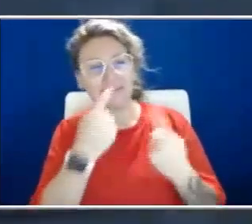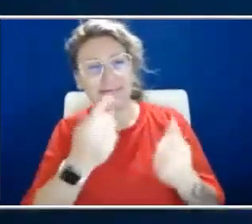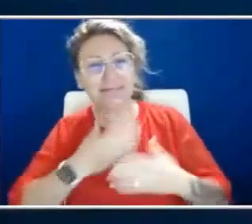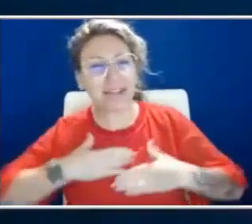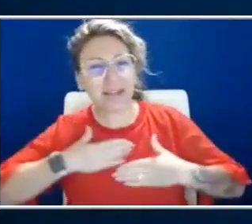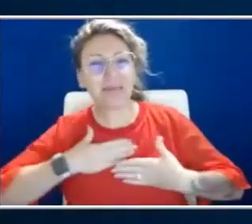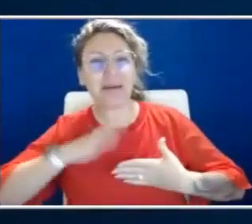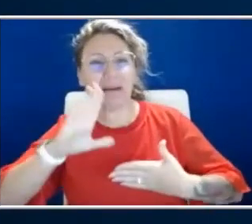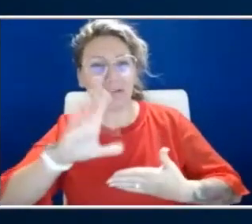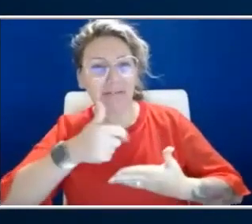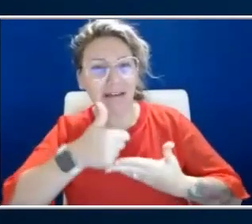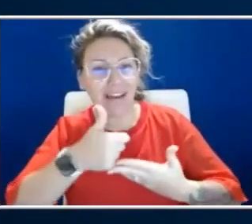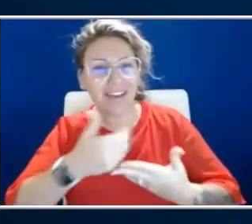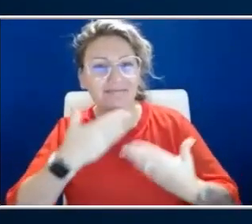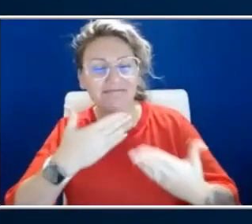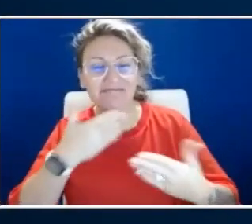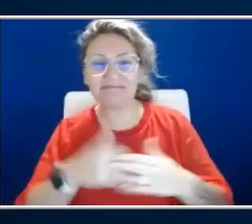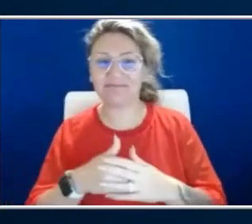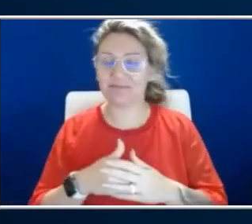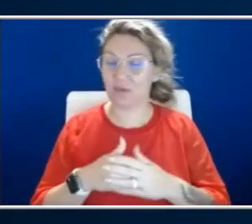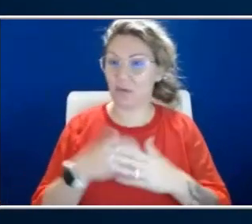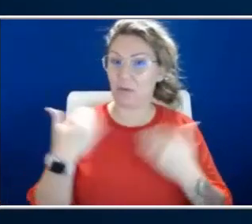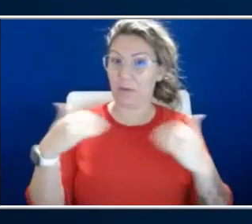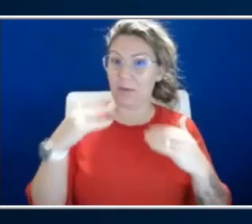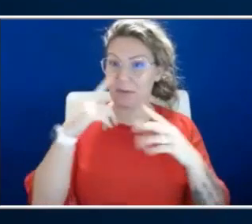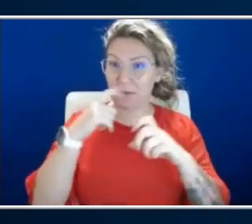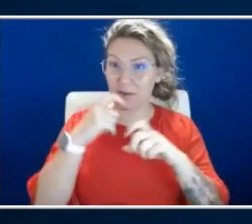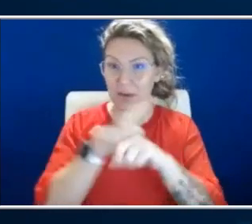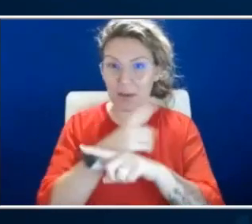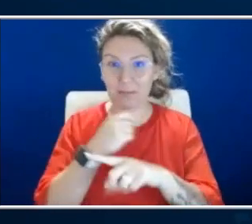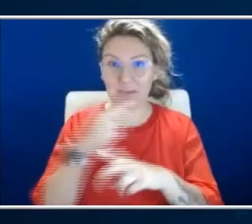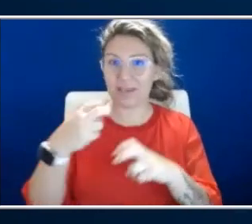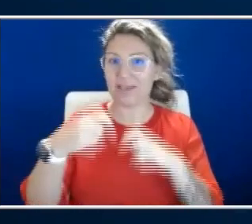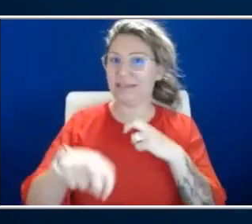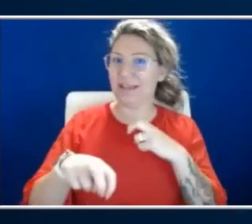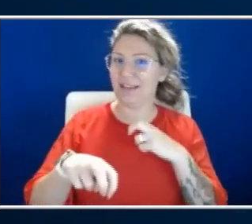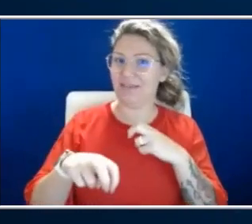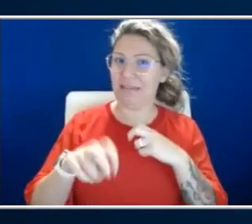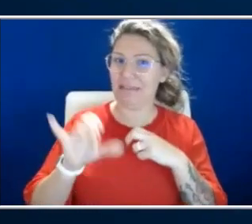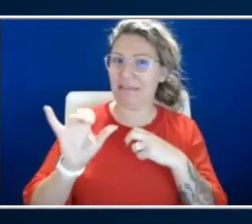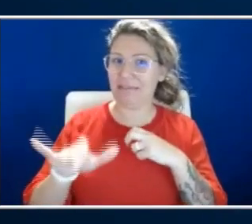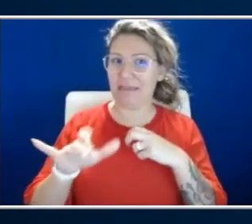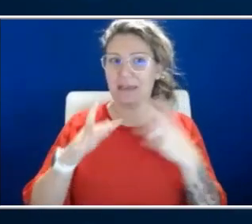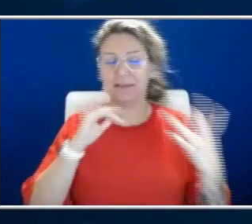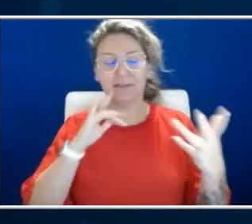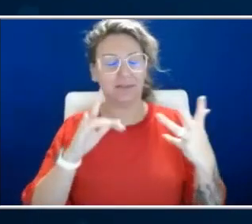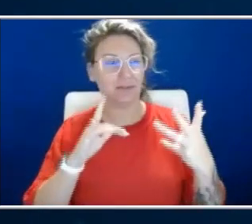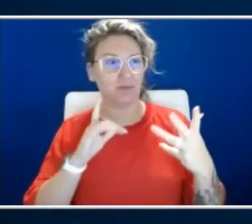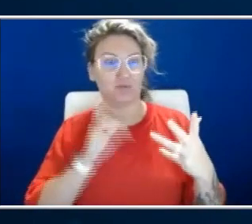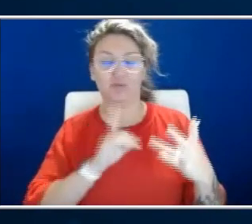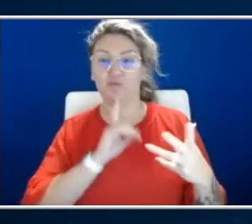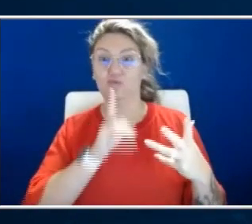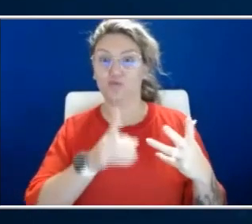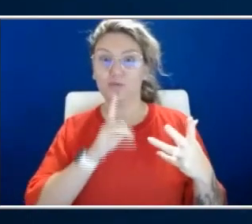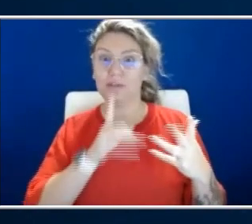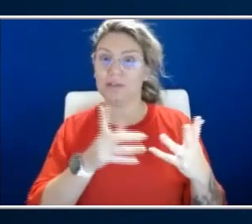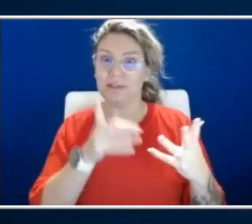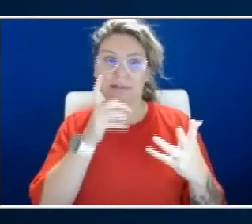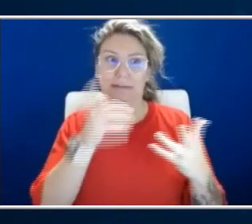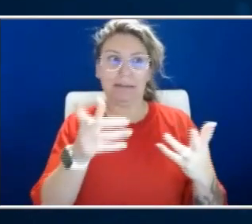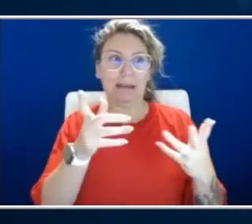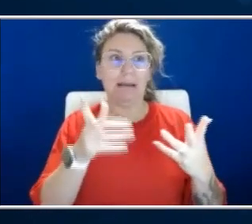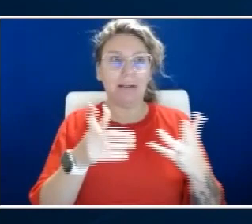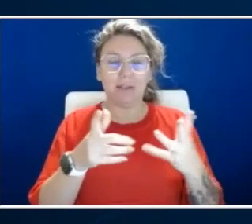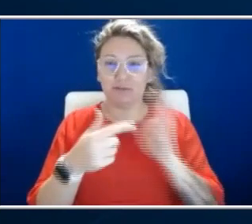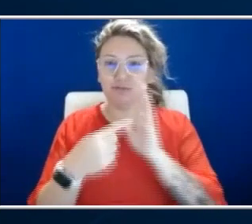everything. Boy, complicated and difficult might be understatements right there. Luckily, we have these 2 brilliant doctors here today